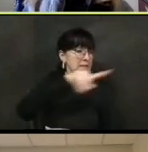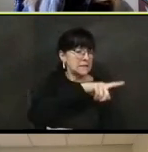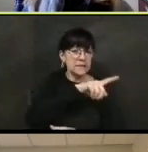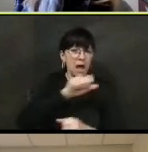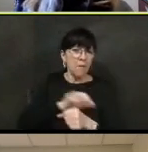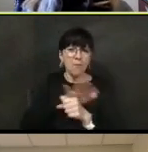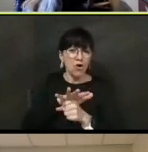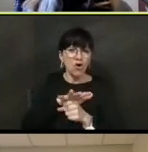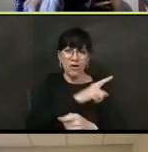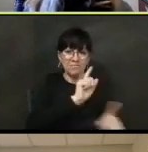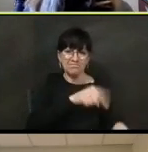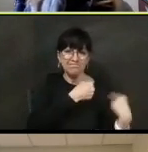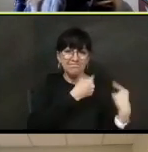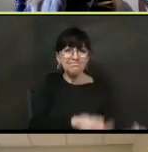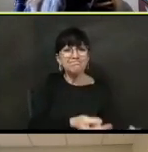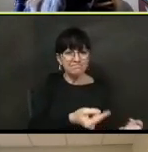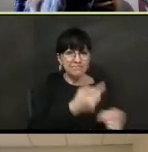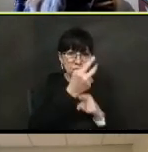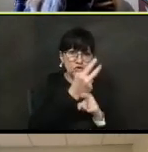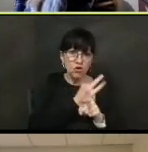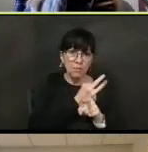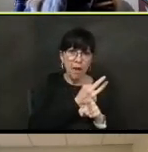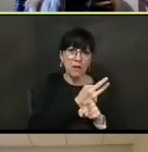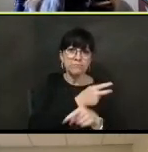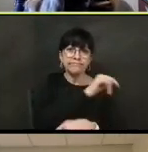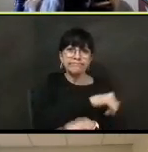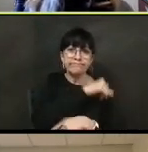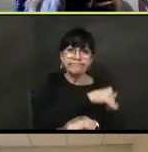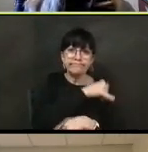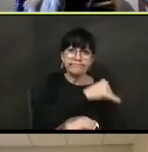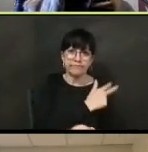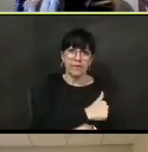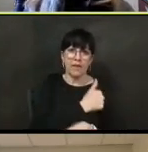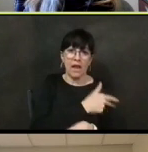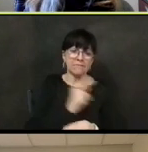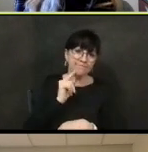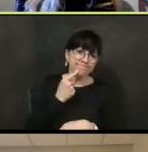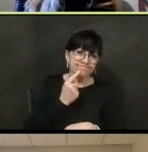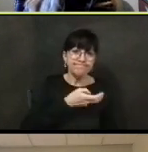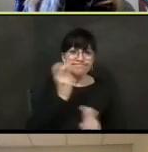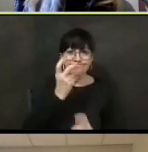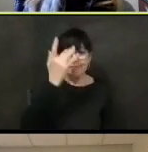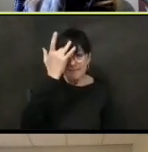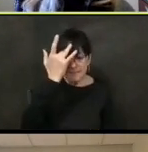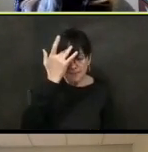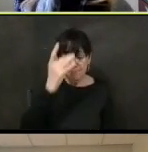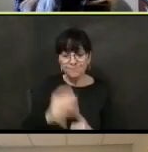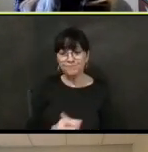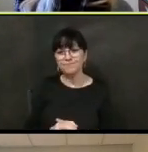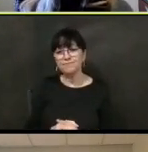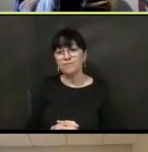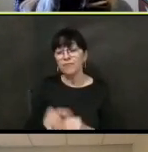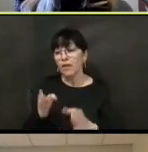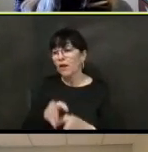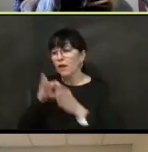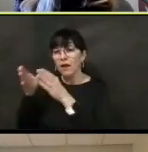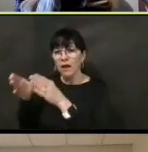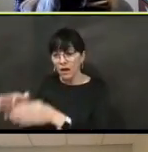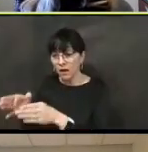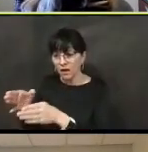important indicator is the percent of people tested who are positive. And this one isn't so much dependent